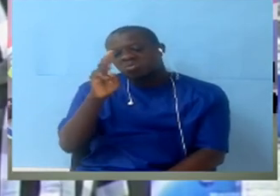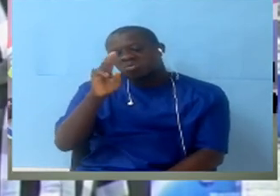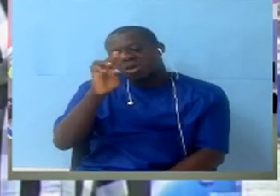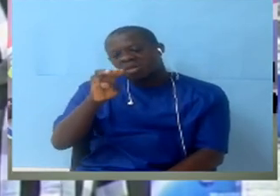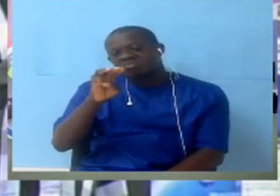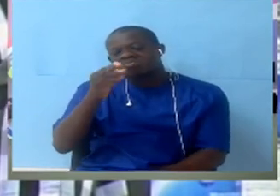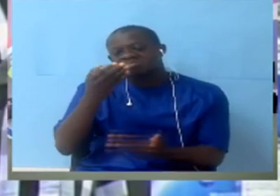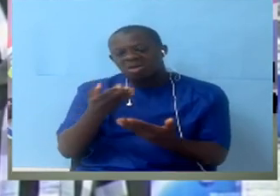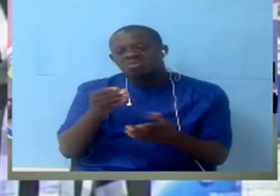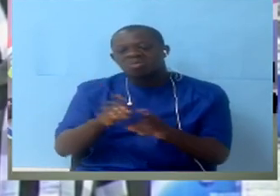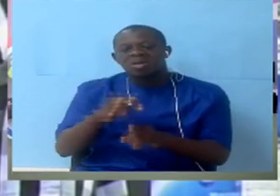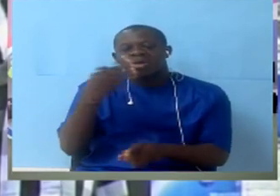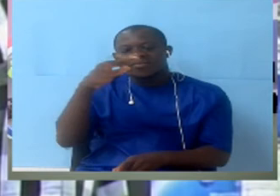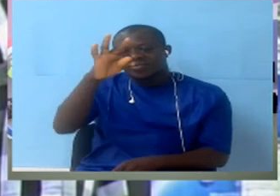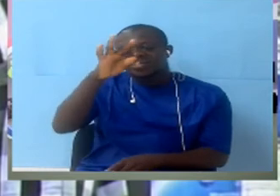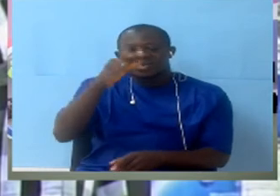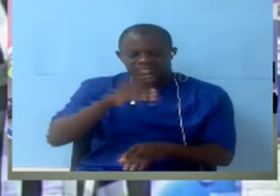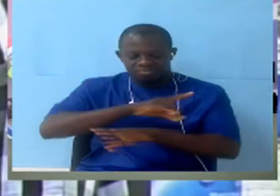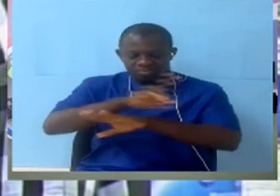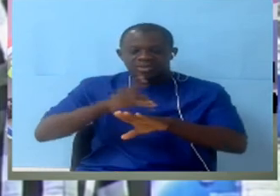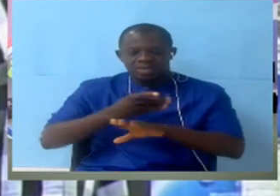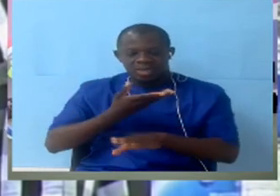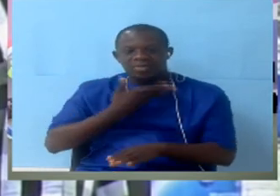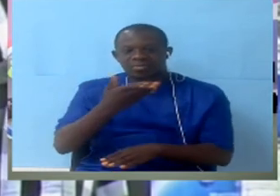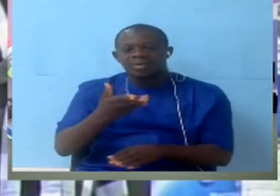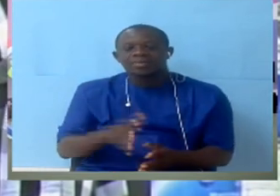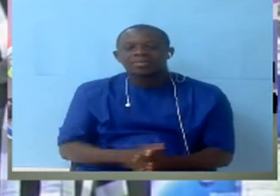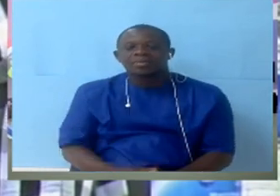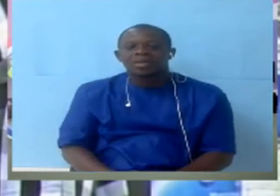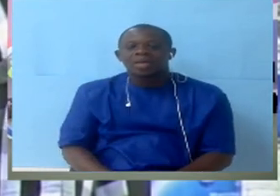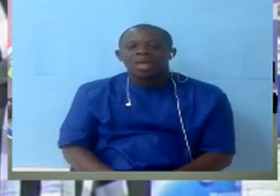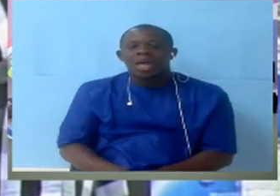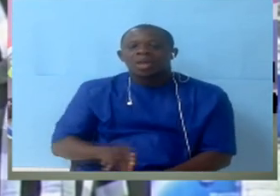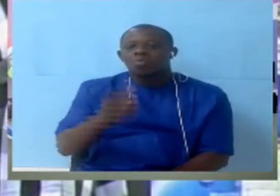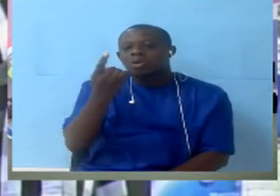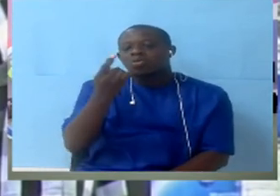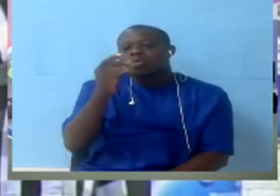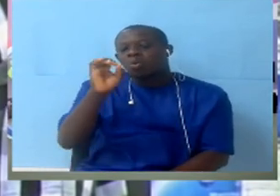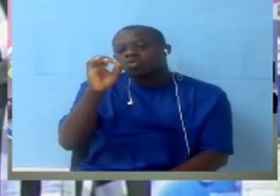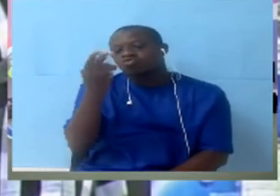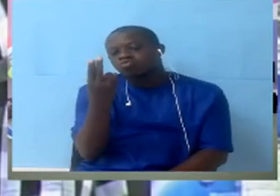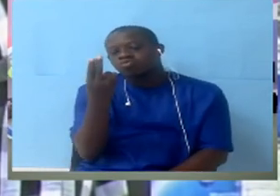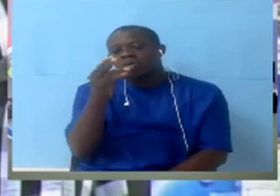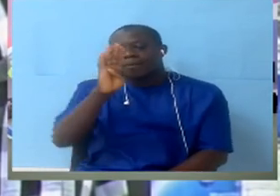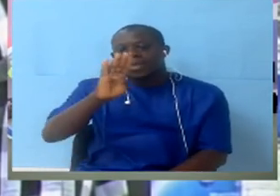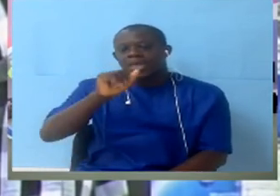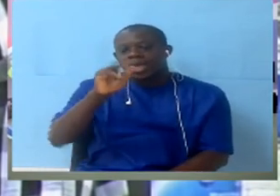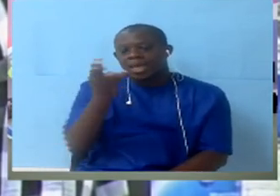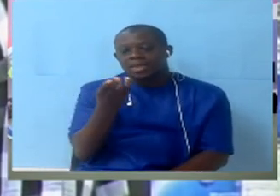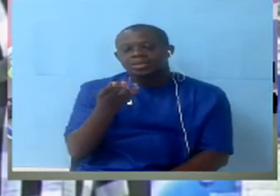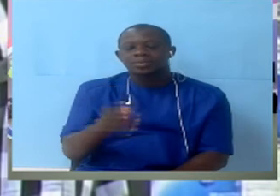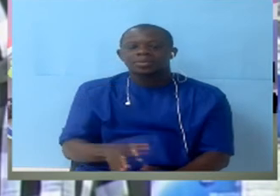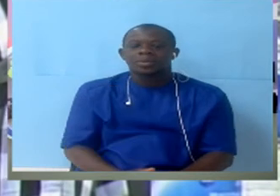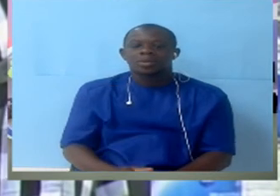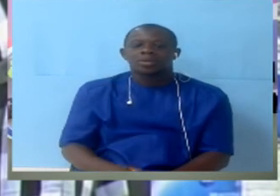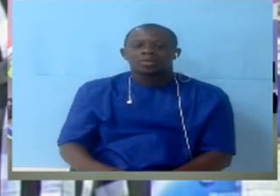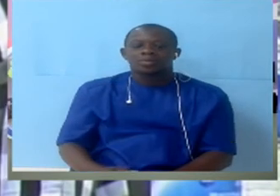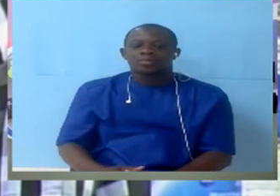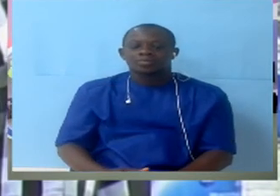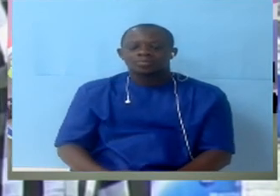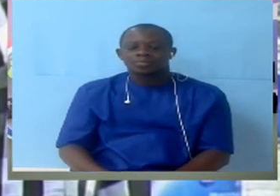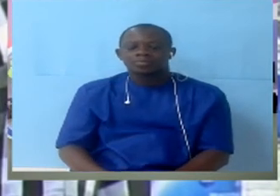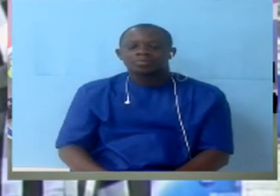he now is presently in Farafenye. Yes. And the O2 Bah Pay, Kafai Pay was his twice at that time. 102